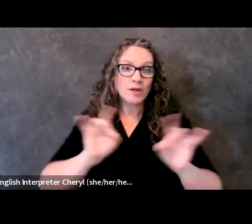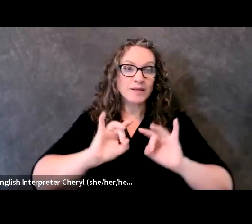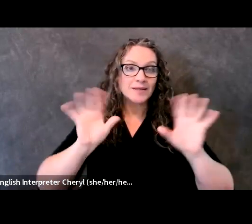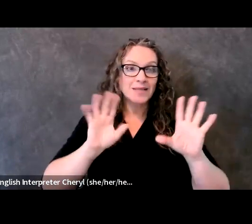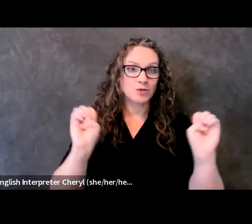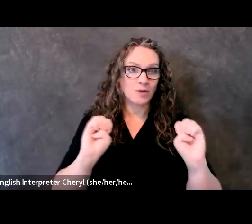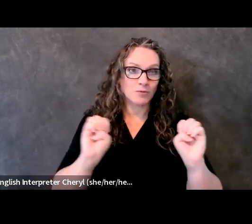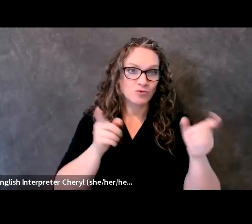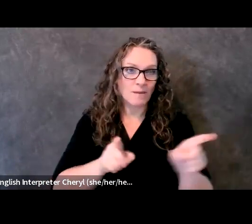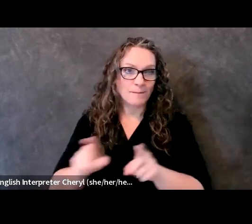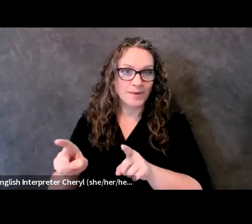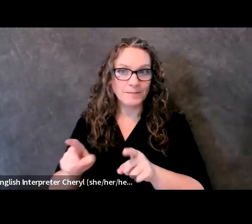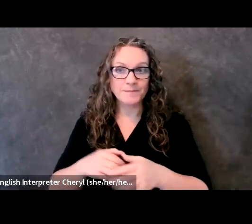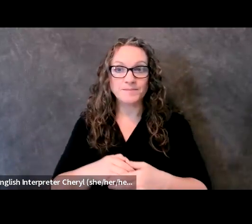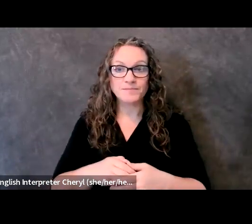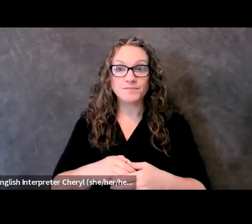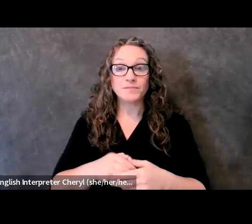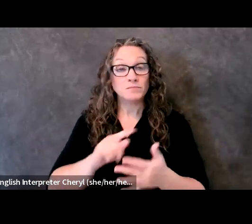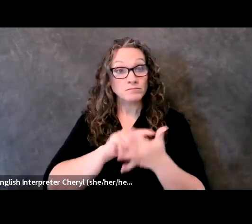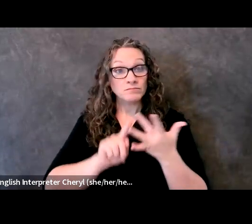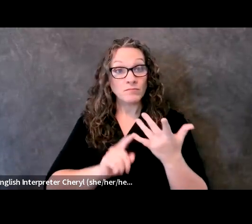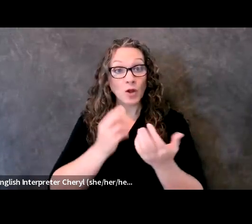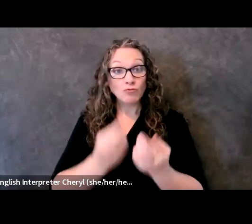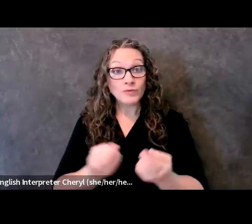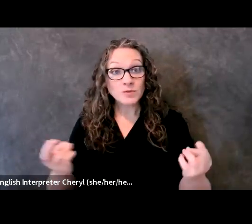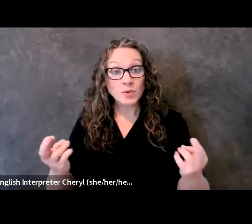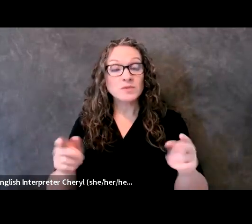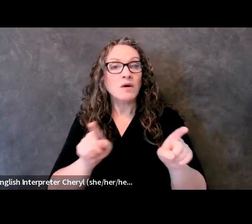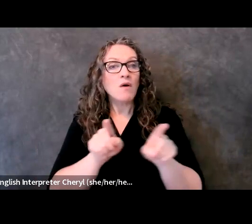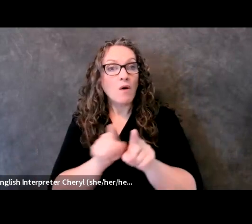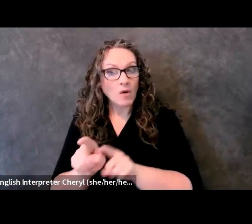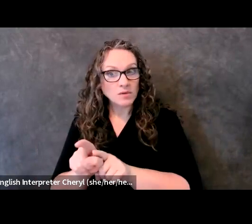These resources are also those that